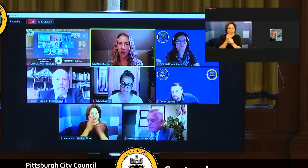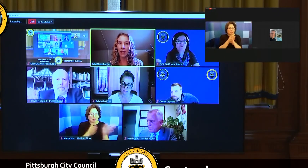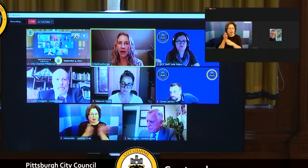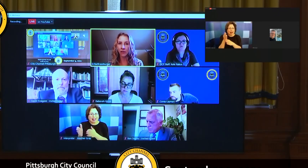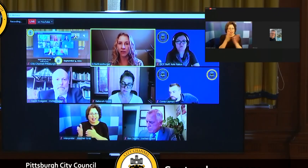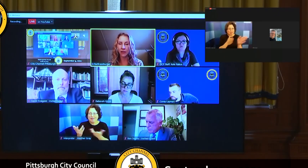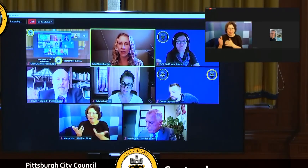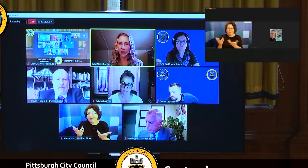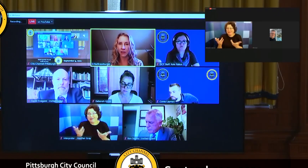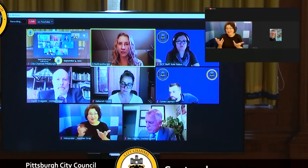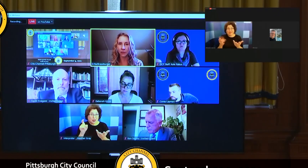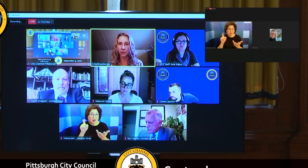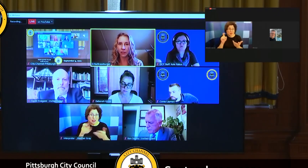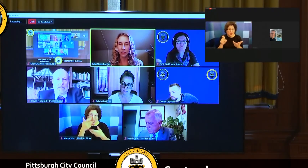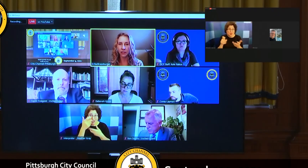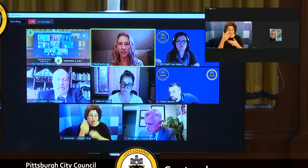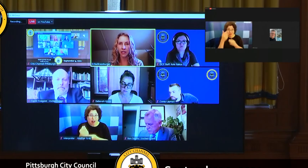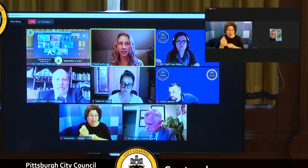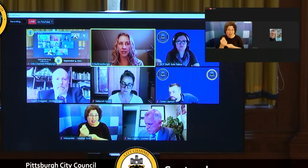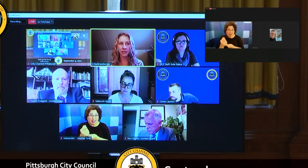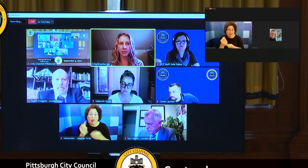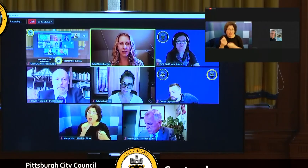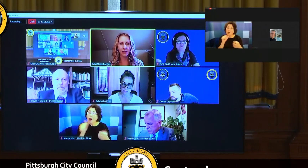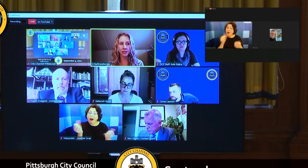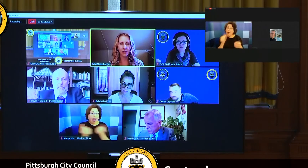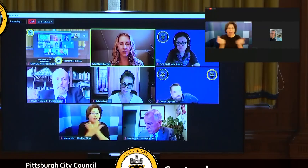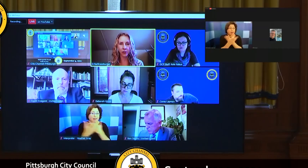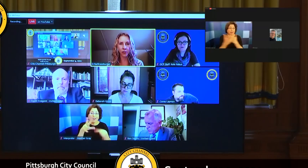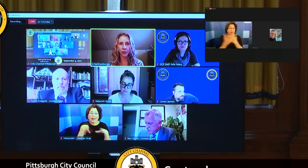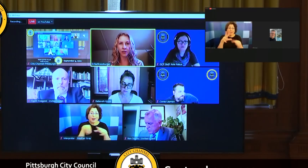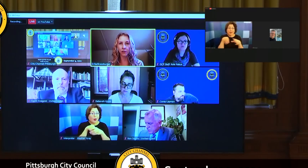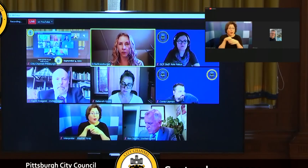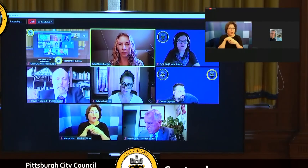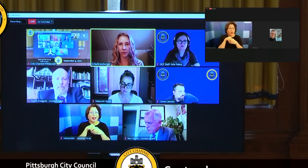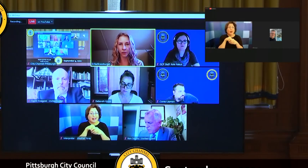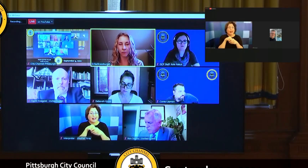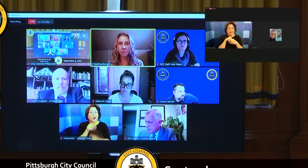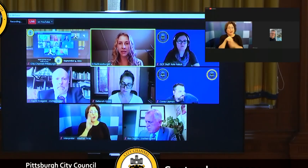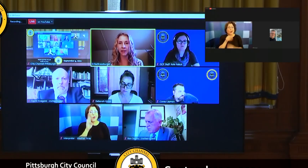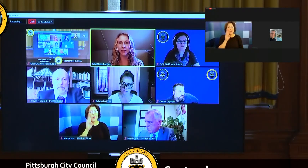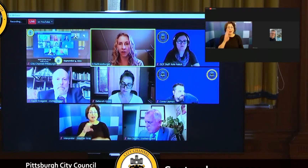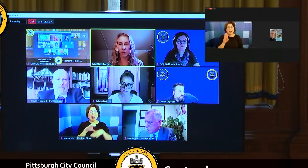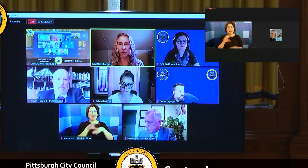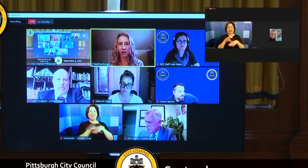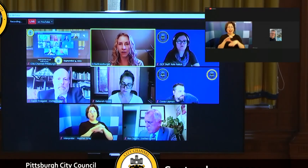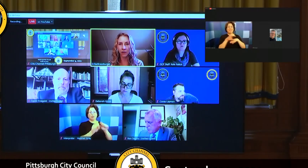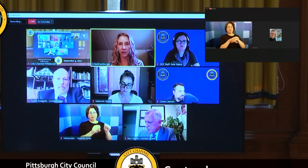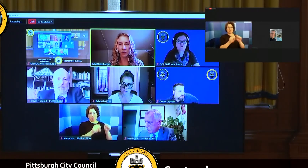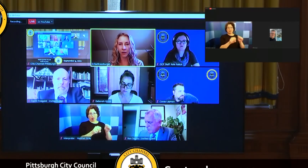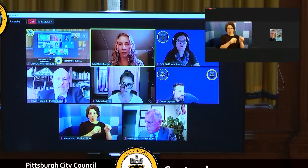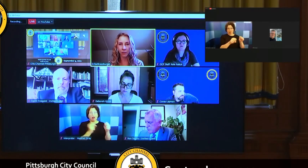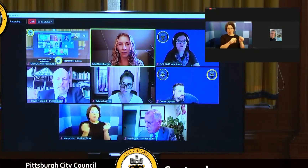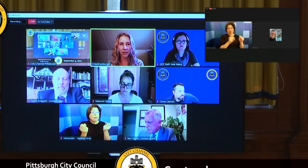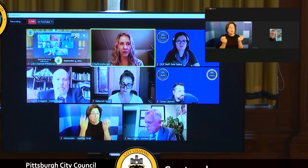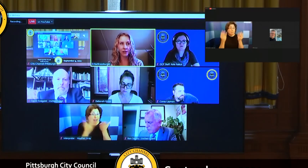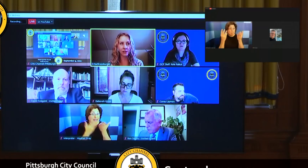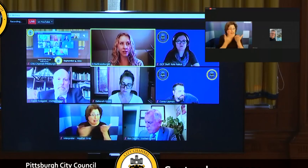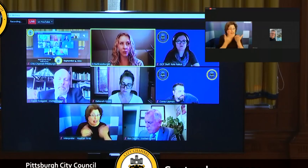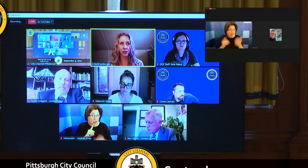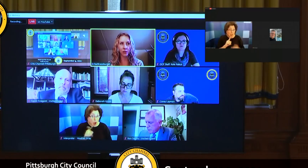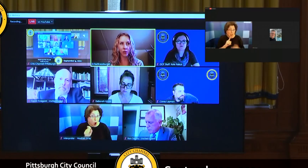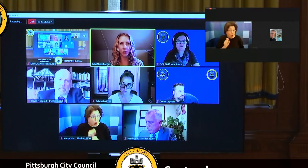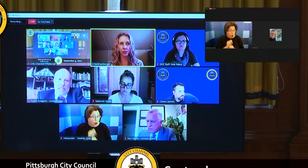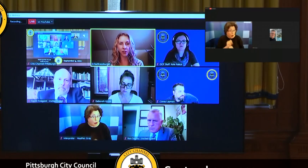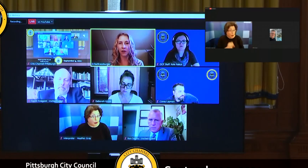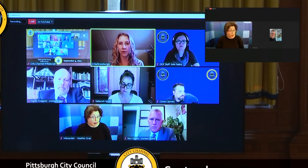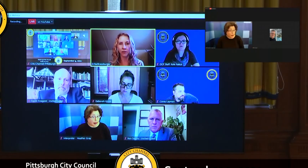not everything that is included is necessarily going to be enforceable. Many things are. Many things that we